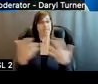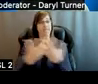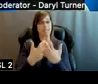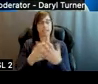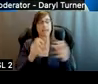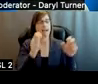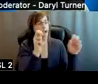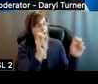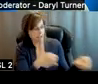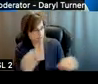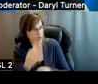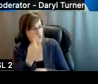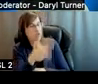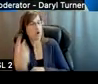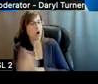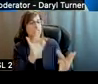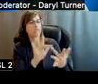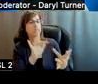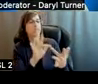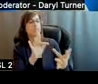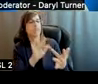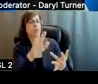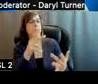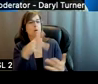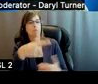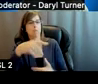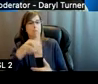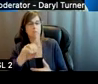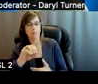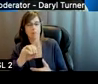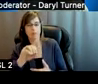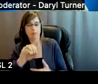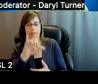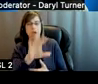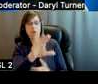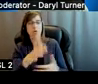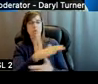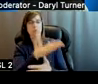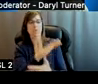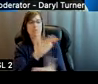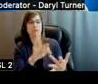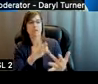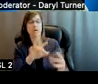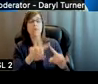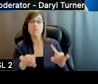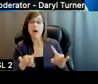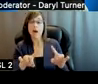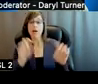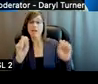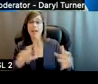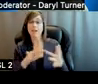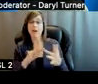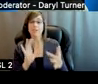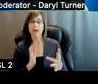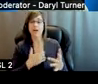Absolutely. You should always be in touch with your program officer. That is your primary contact, but feel free to contact our